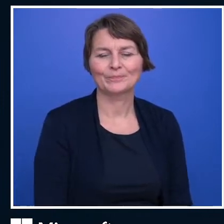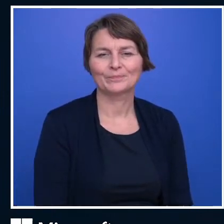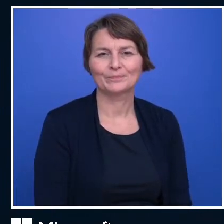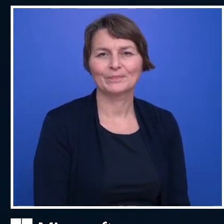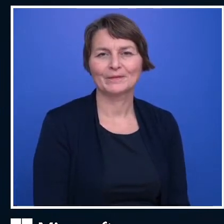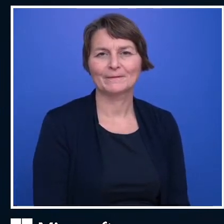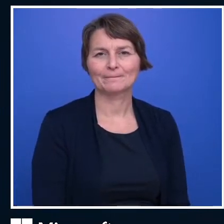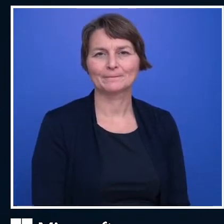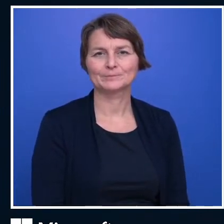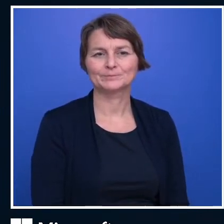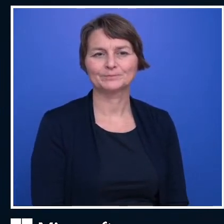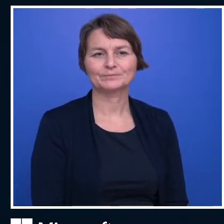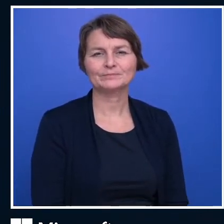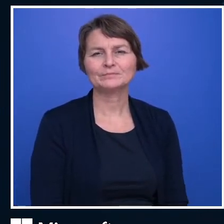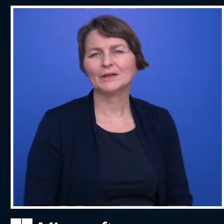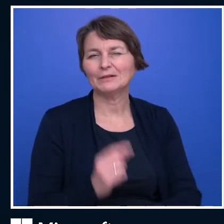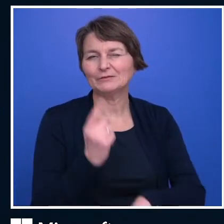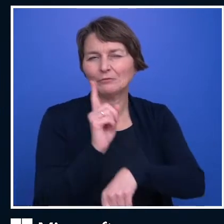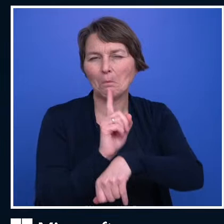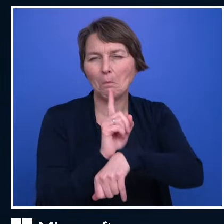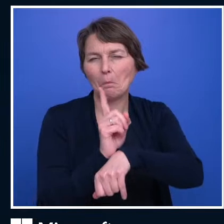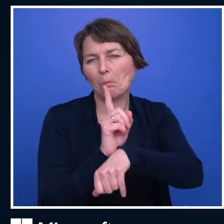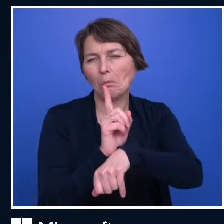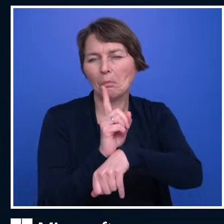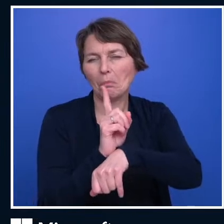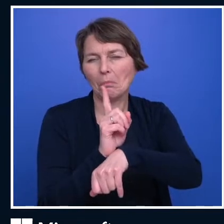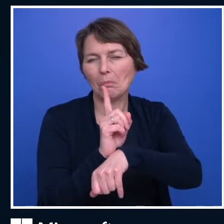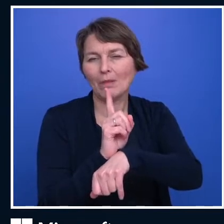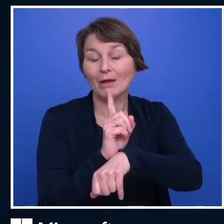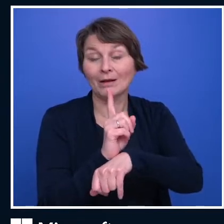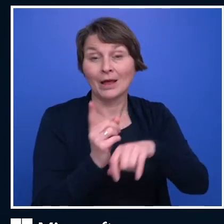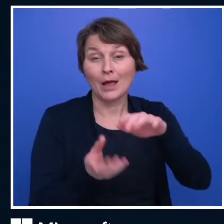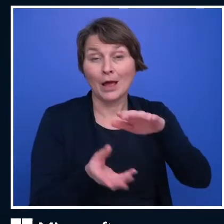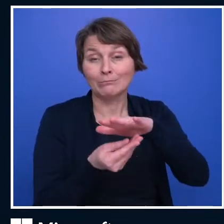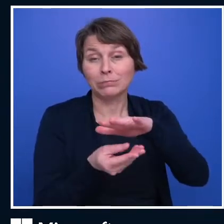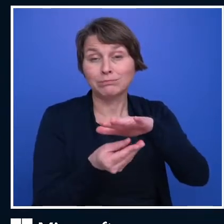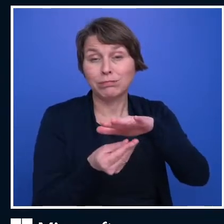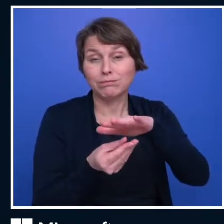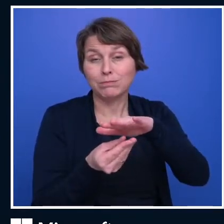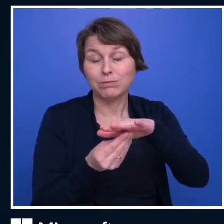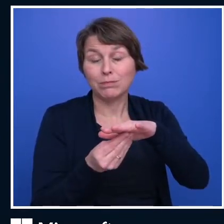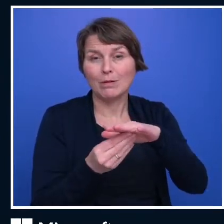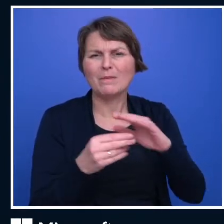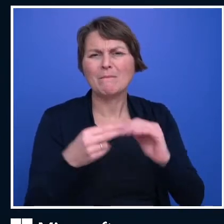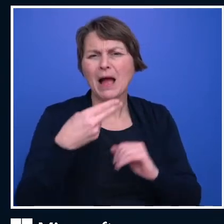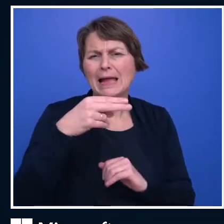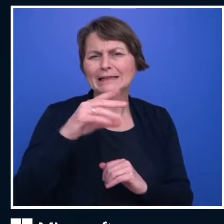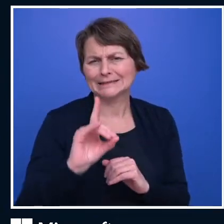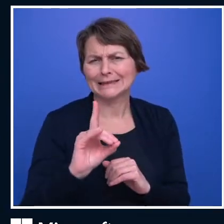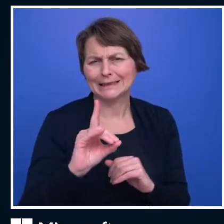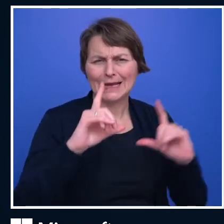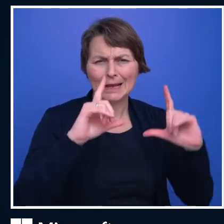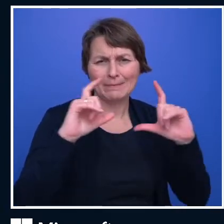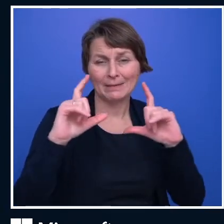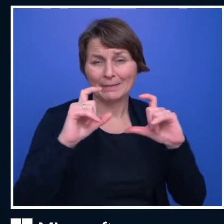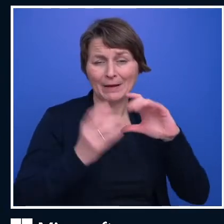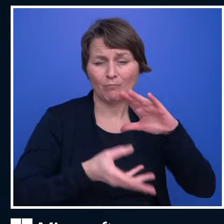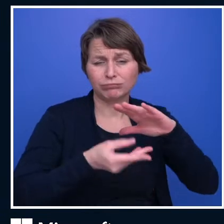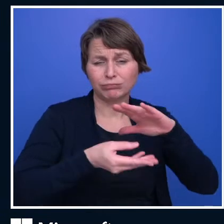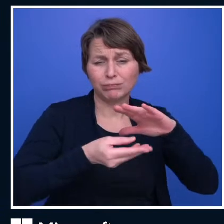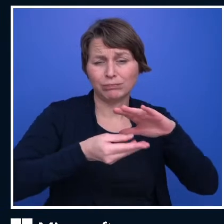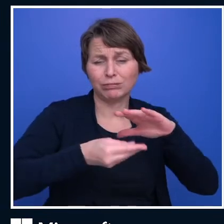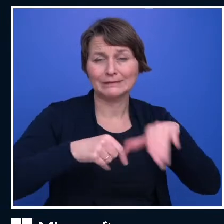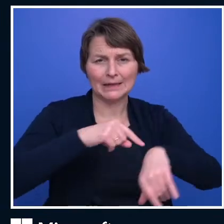Usually takes a couple seconds to load these massive, like a whole bunch of high definition images into custom vision.